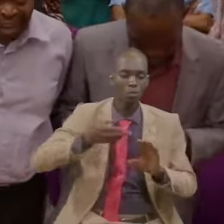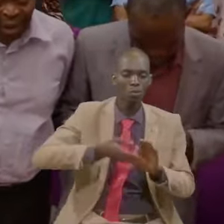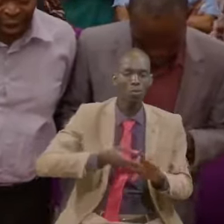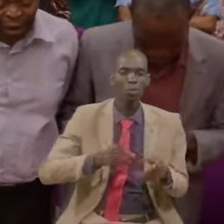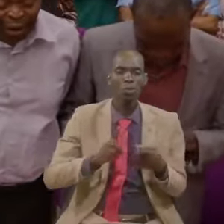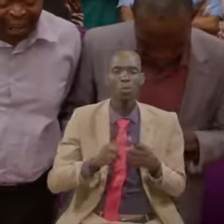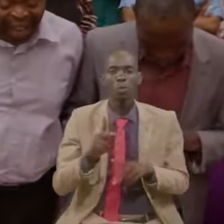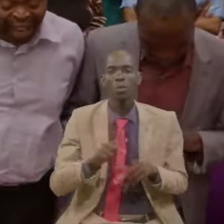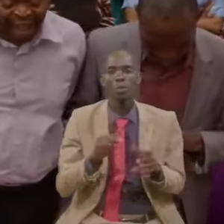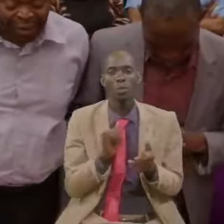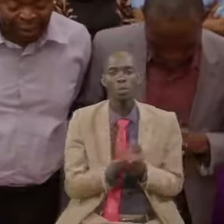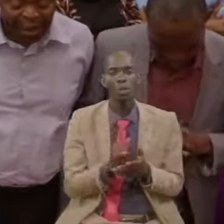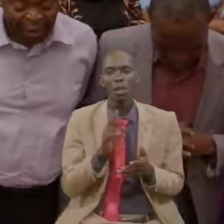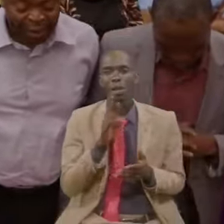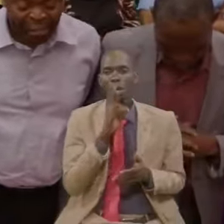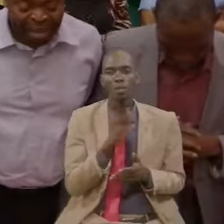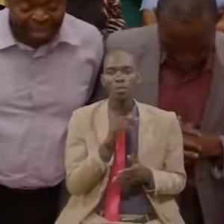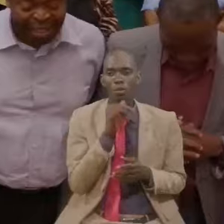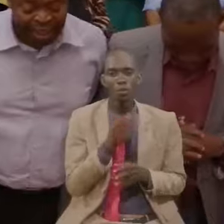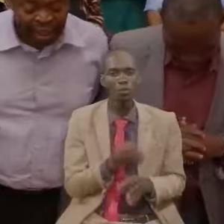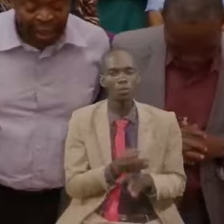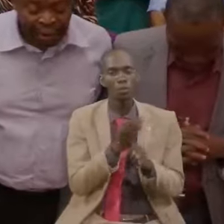change. You are forthright.